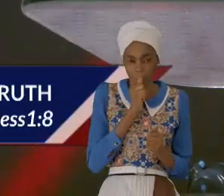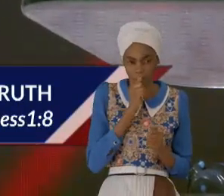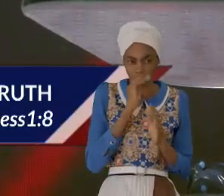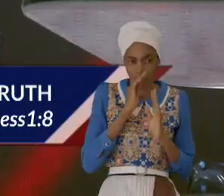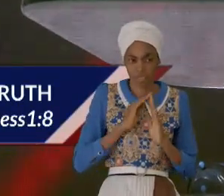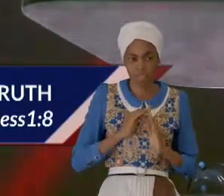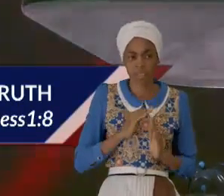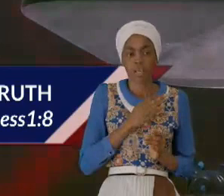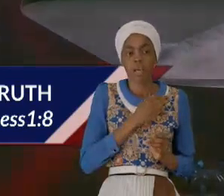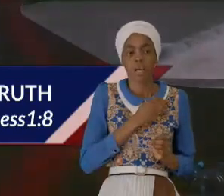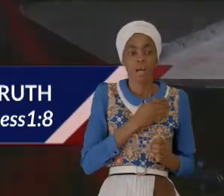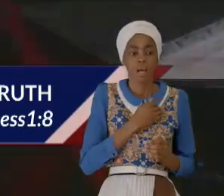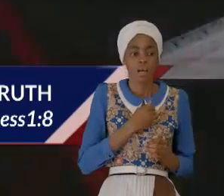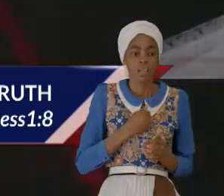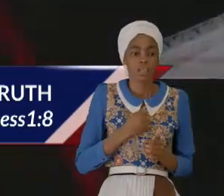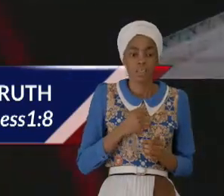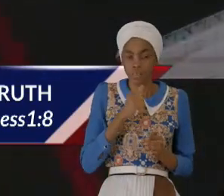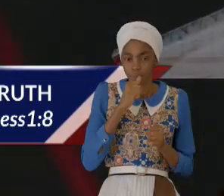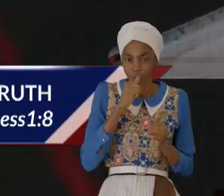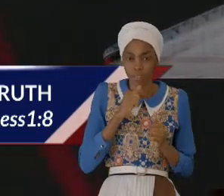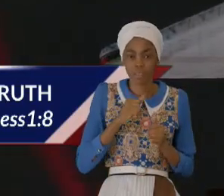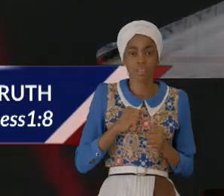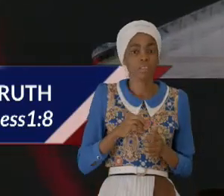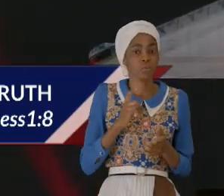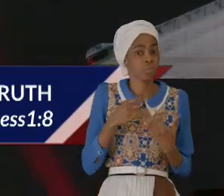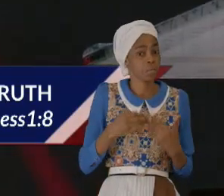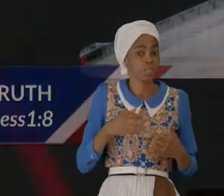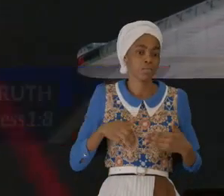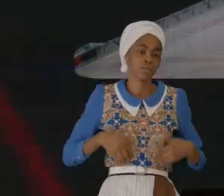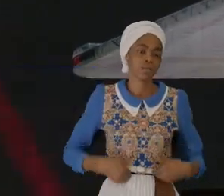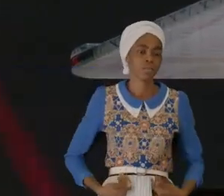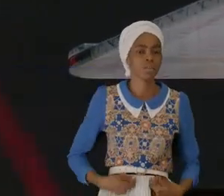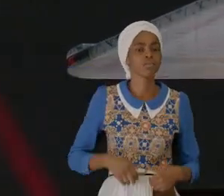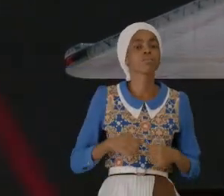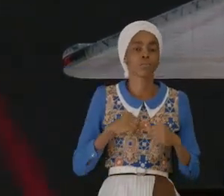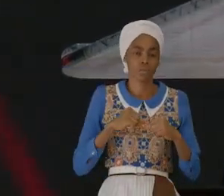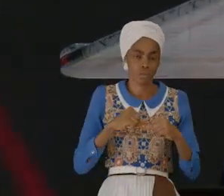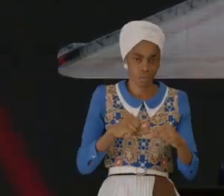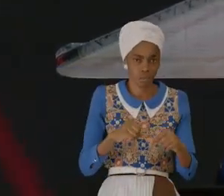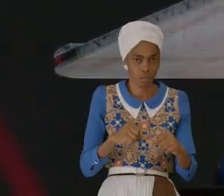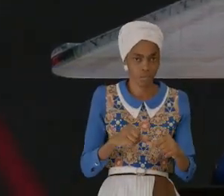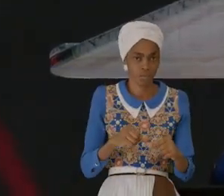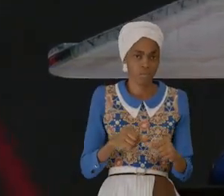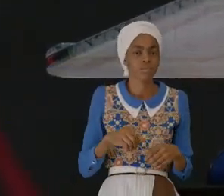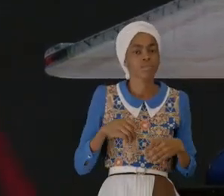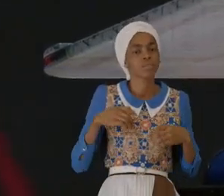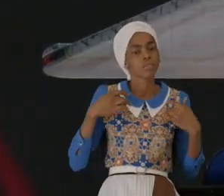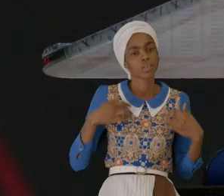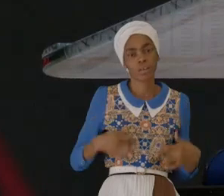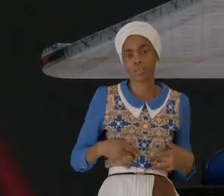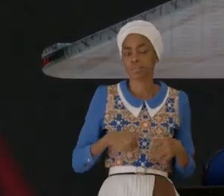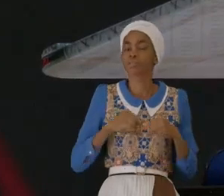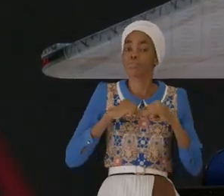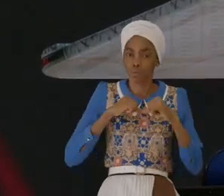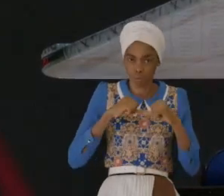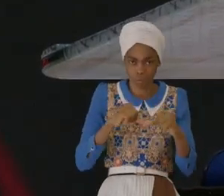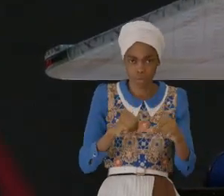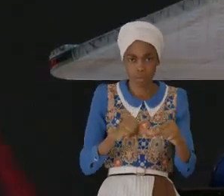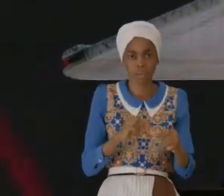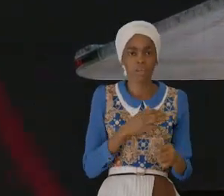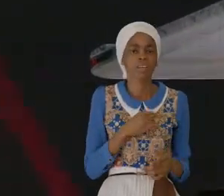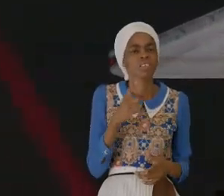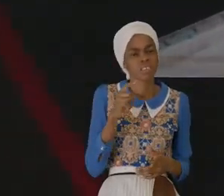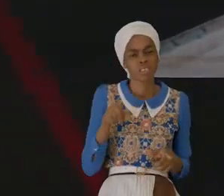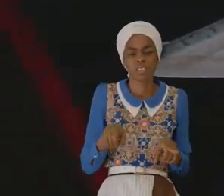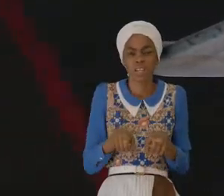perseverance. You might get tired, persevere, weary, persevere. And then it's